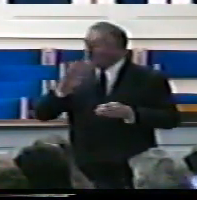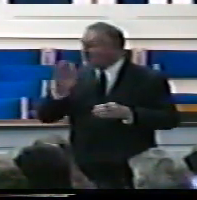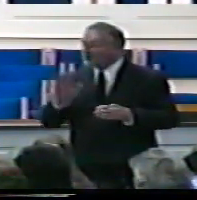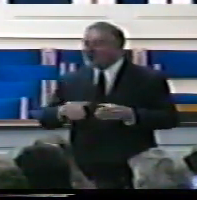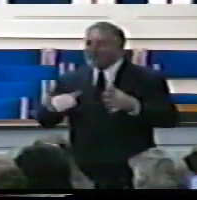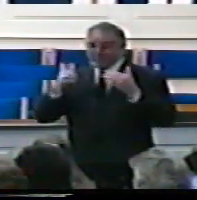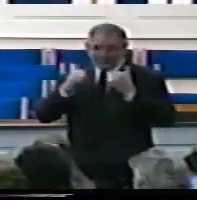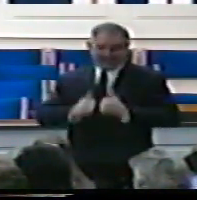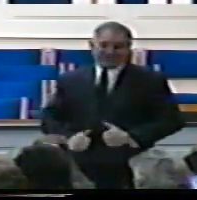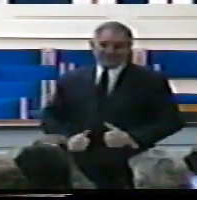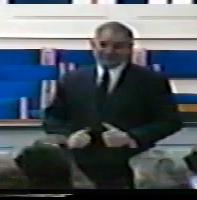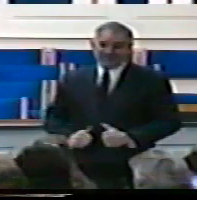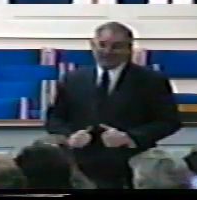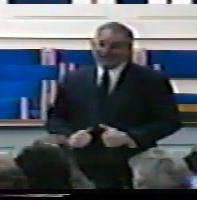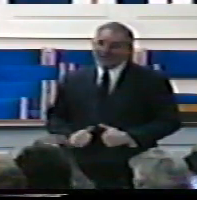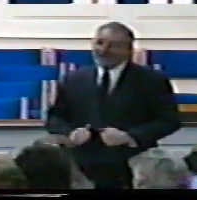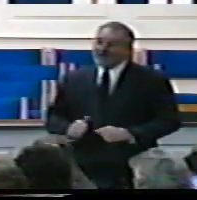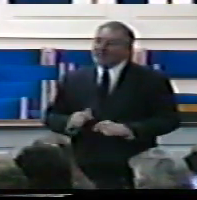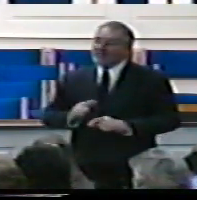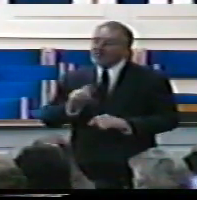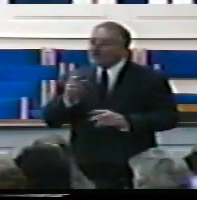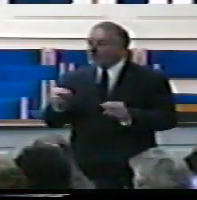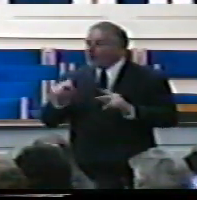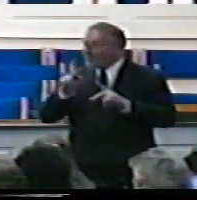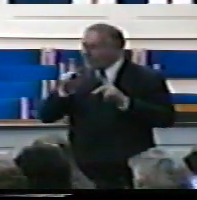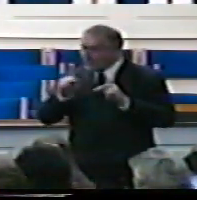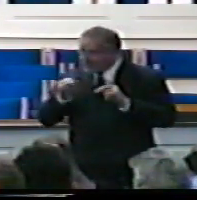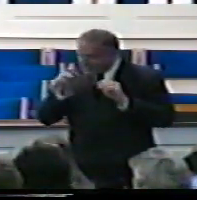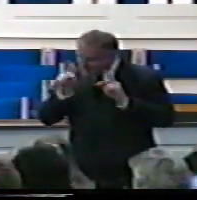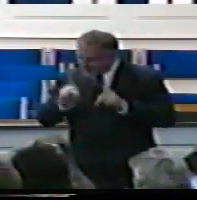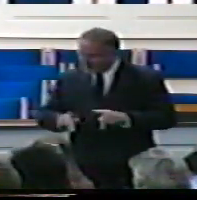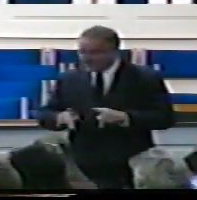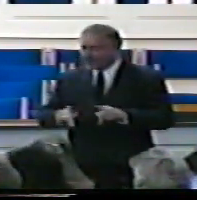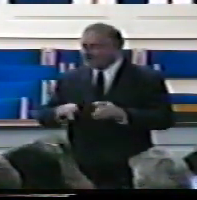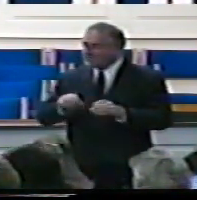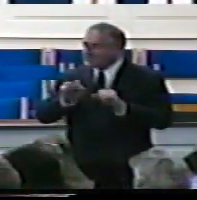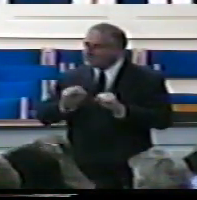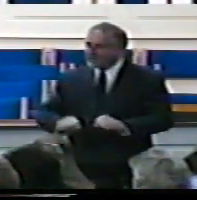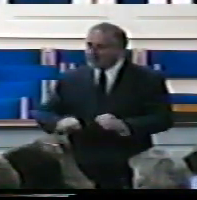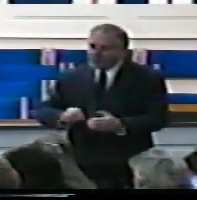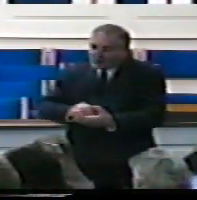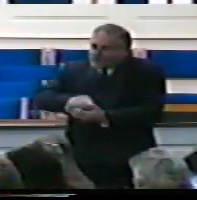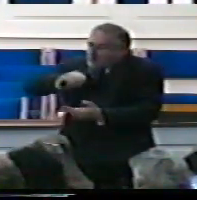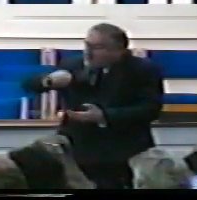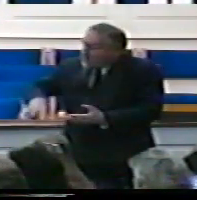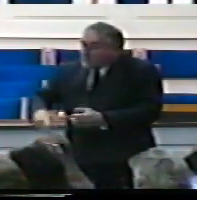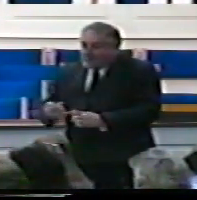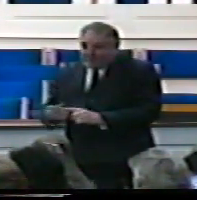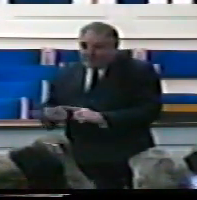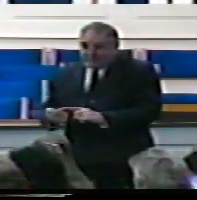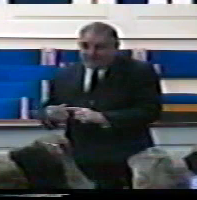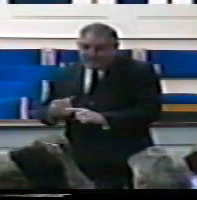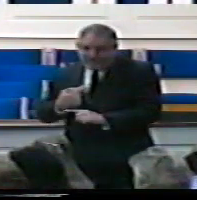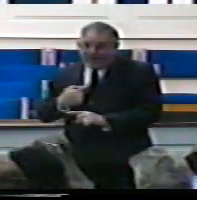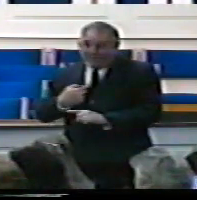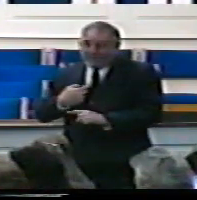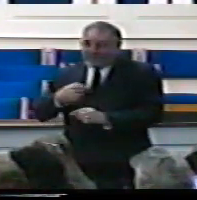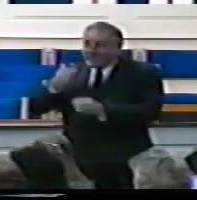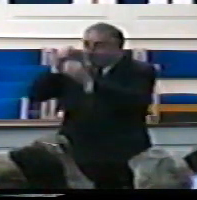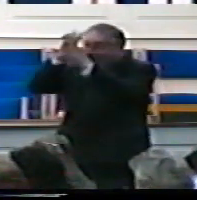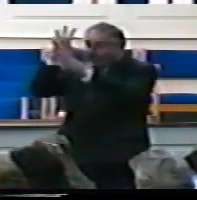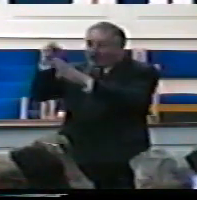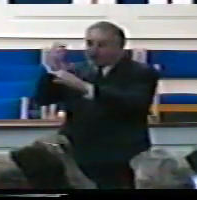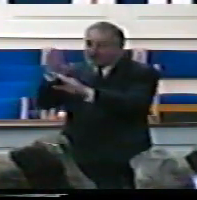man's able to pluck them out of my Father's hand. God cannot lie. I've given to them eternal life. All of